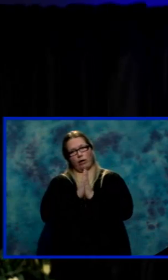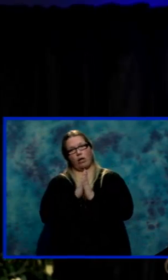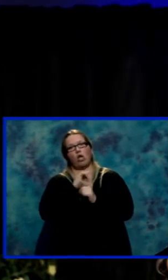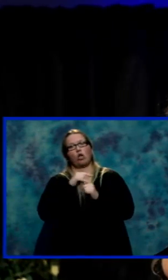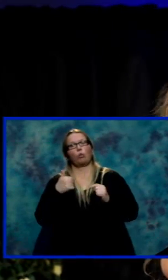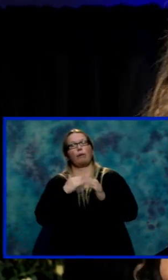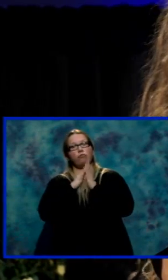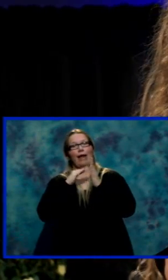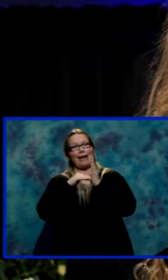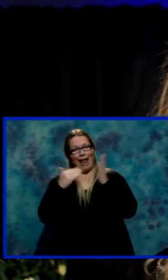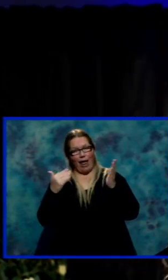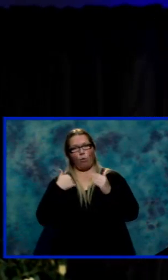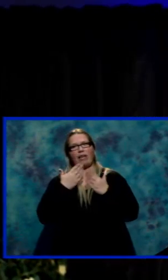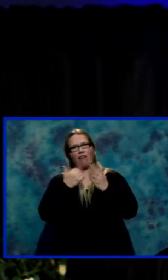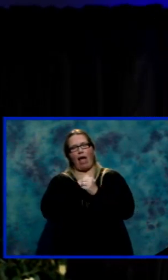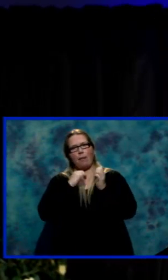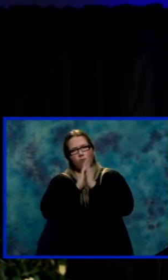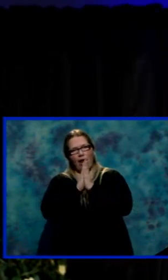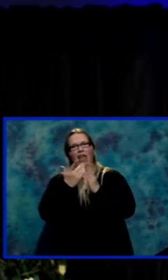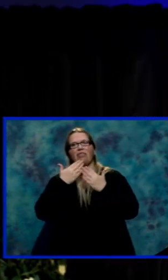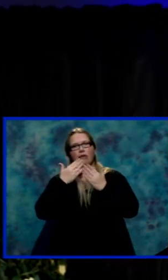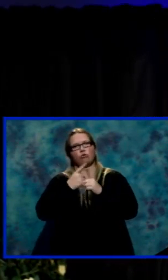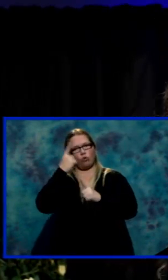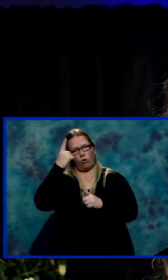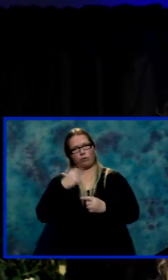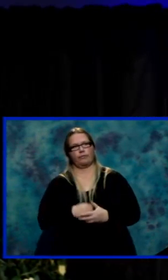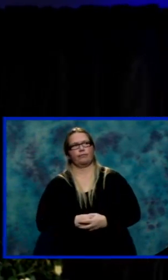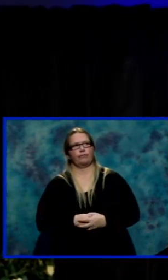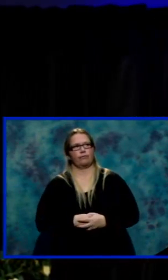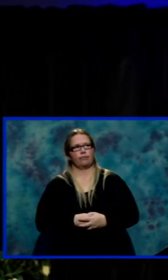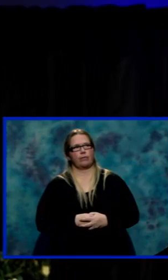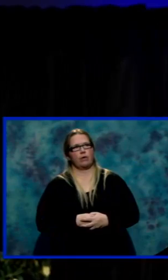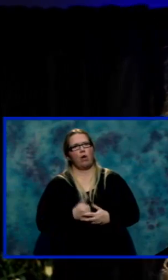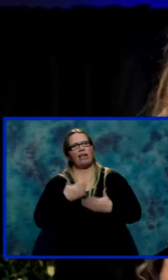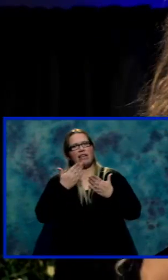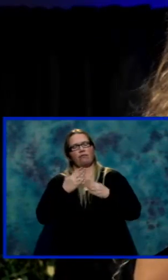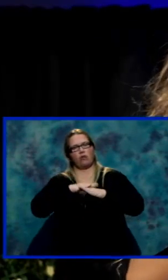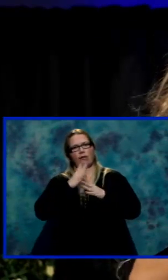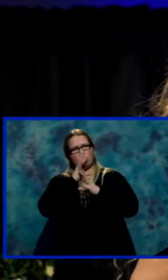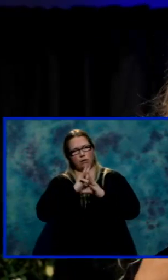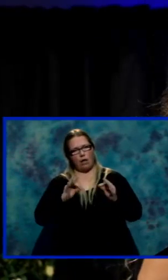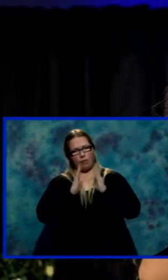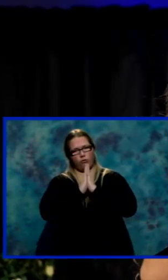and let's put our requests before God and our thank yous. And at the end, I'll finish. I'll give us just some time in silent prayer.